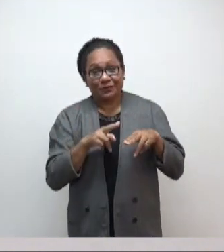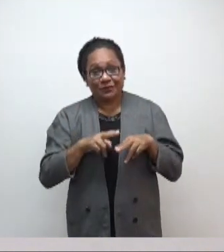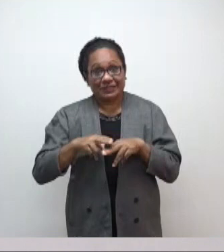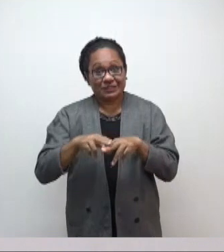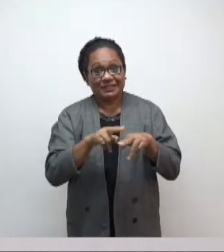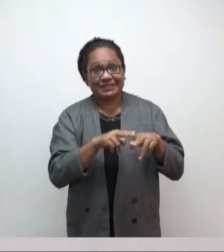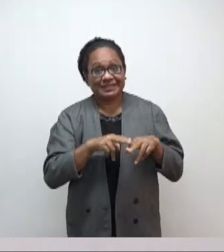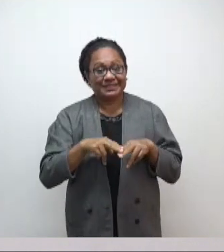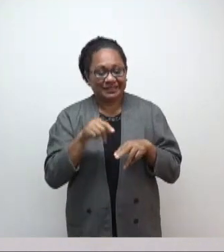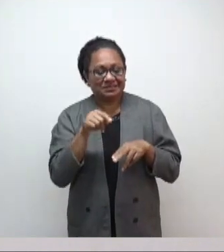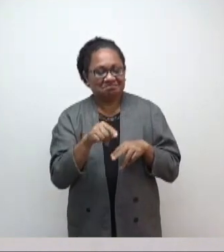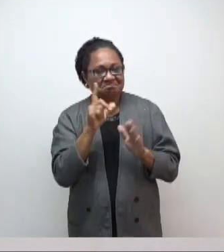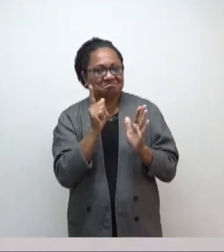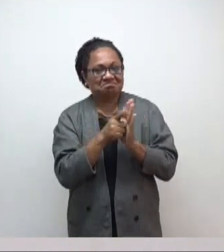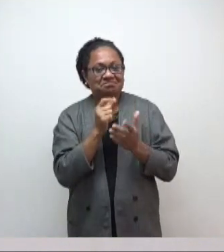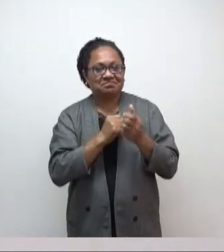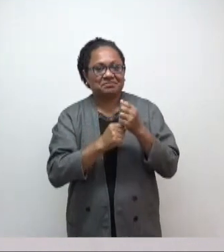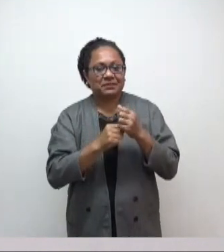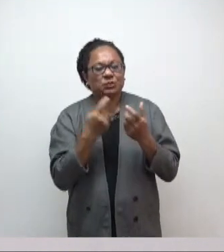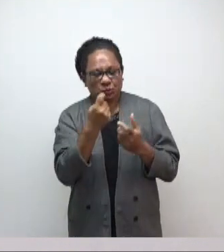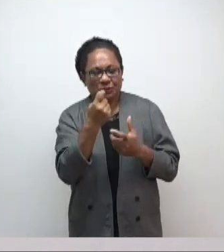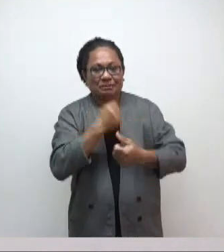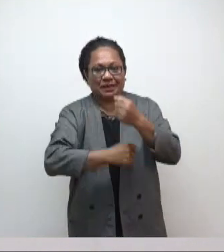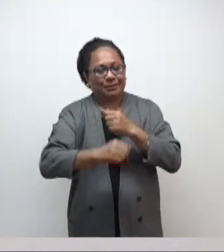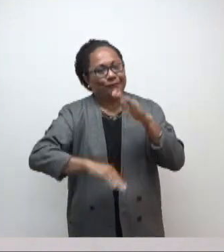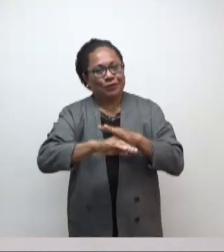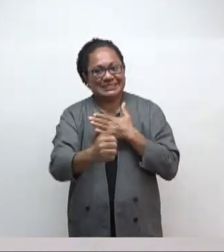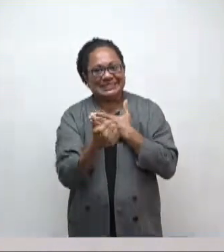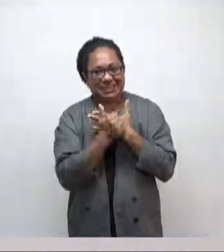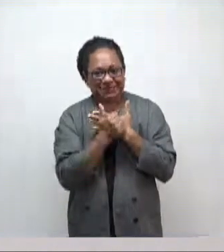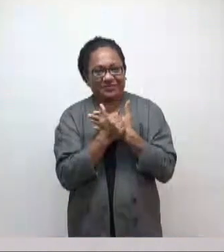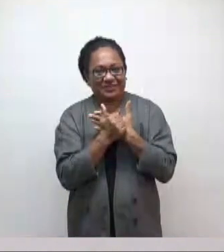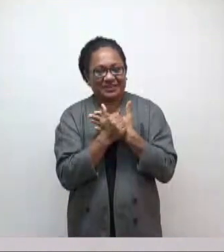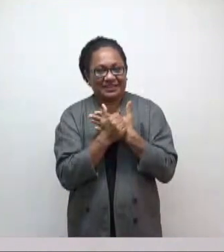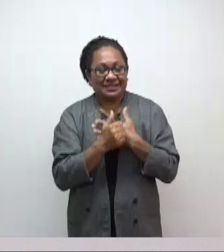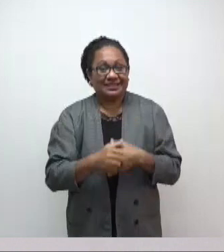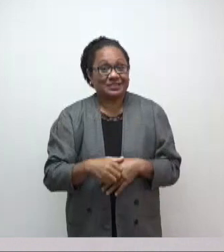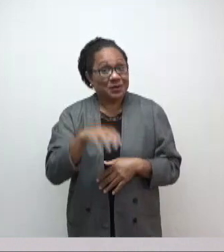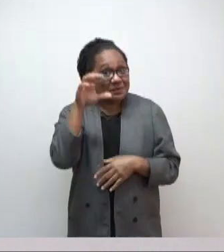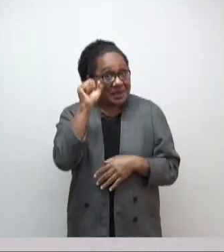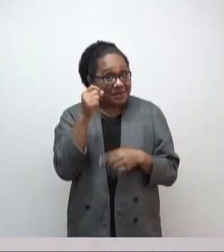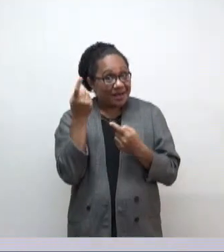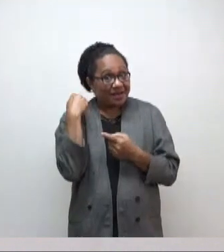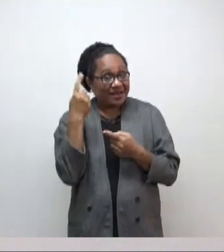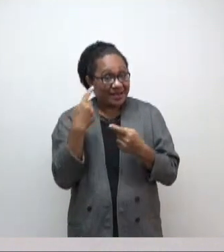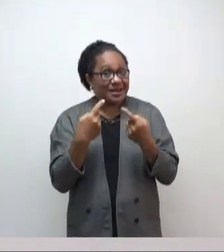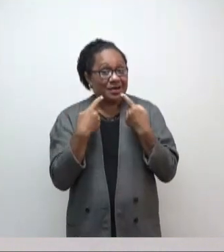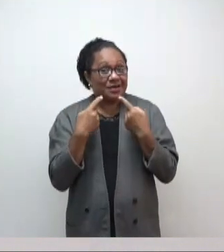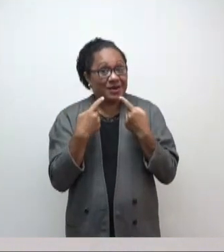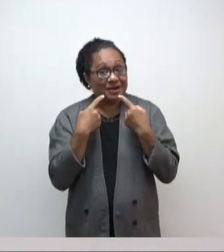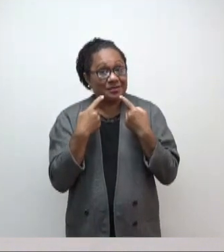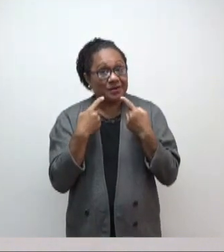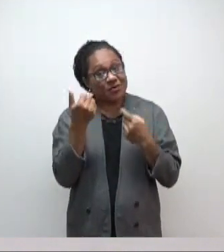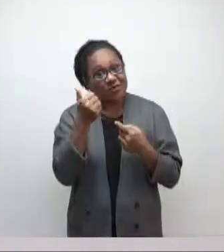countries in the world. And as we promised, life can begin to become